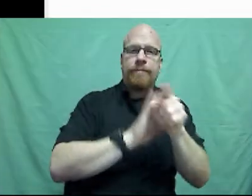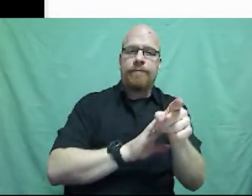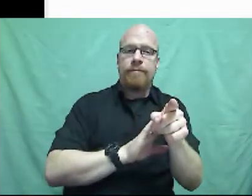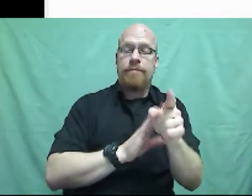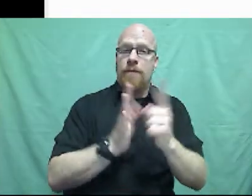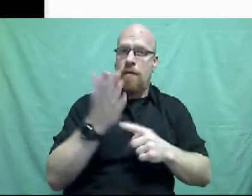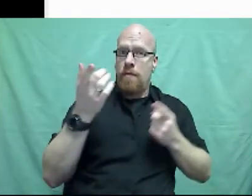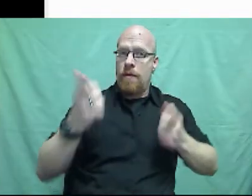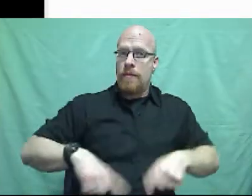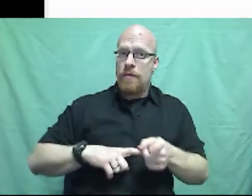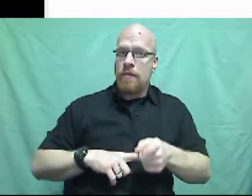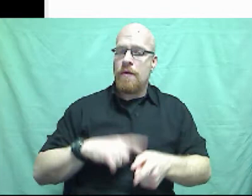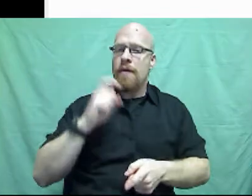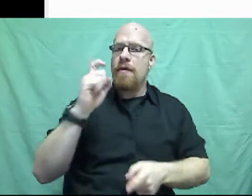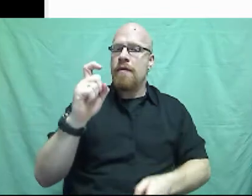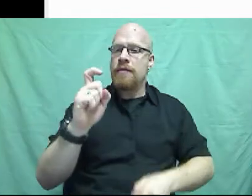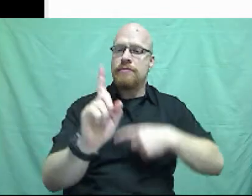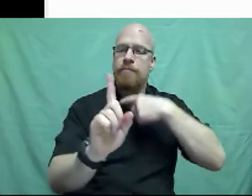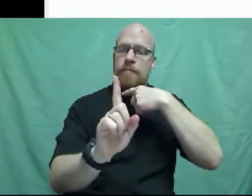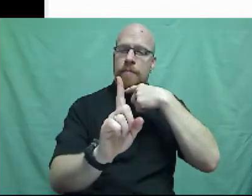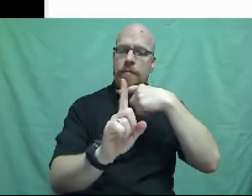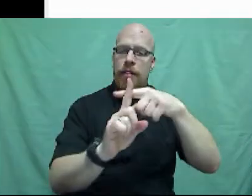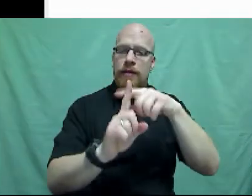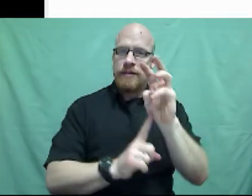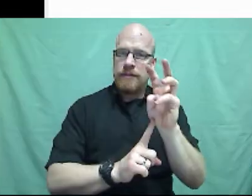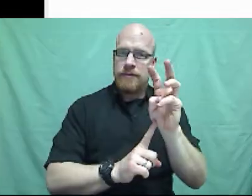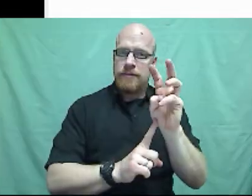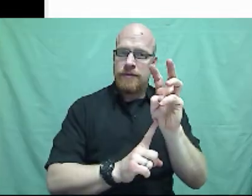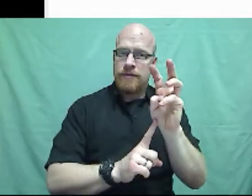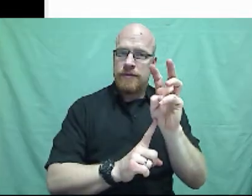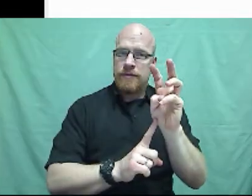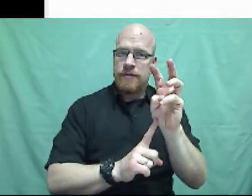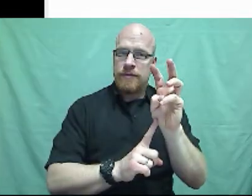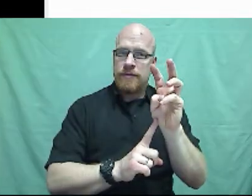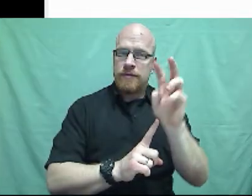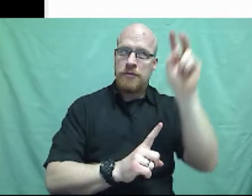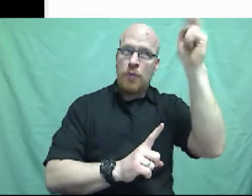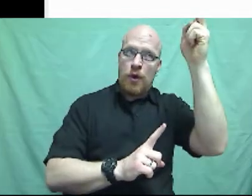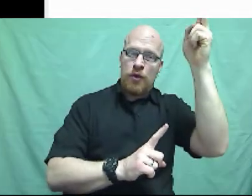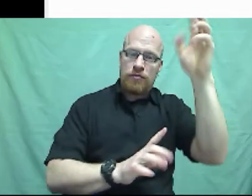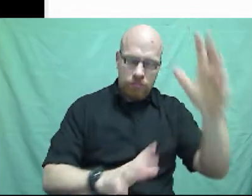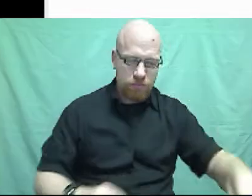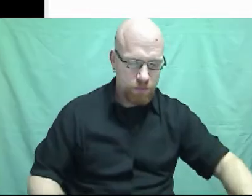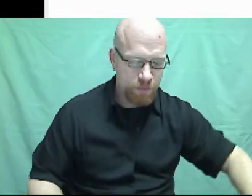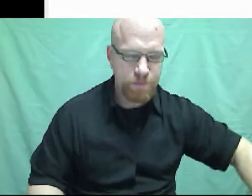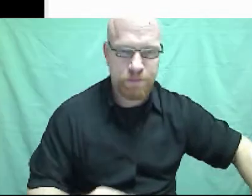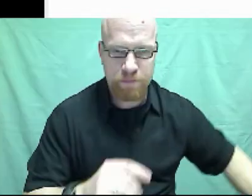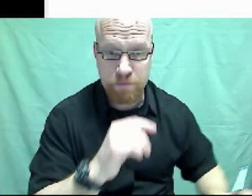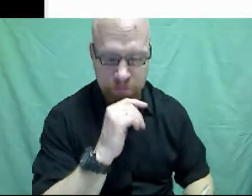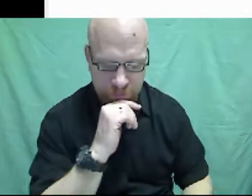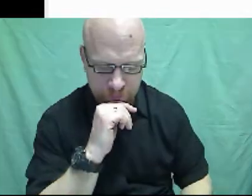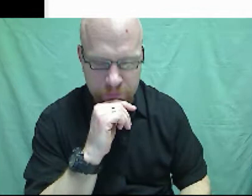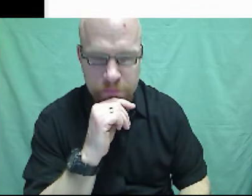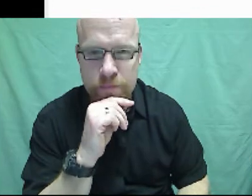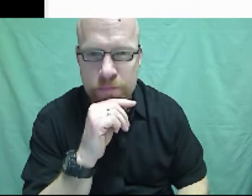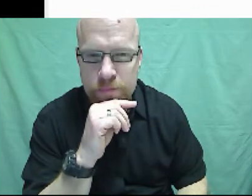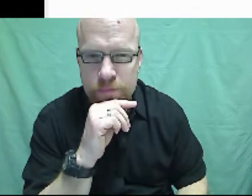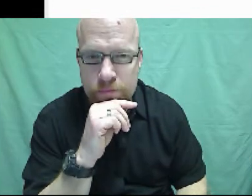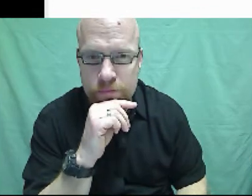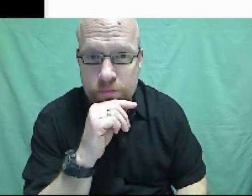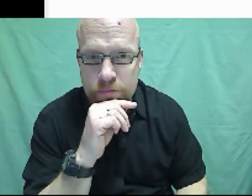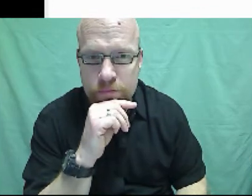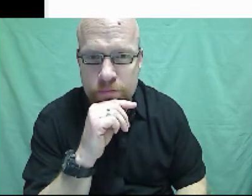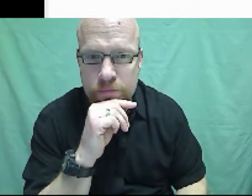So the importance of parentheses becomes clearer here. We have minus a negative, and what happens is it becomes x plus